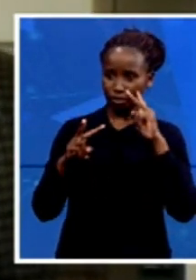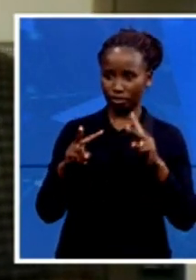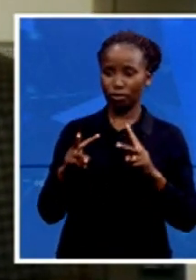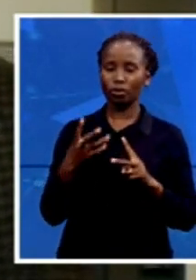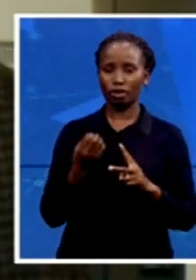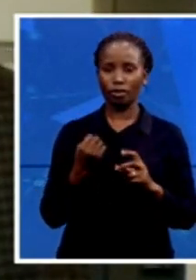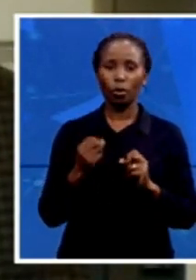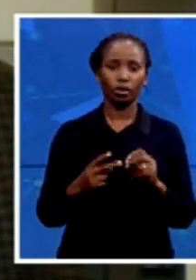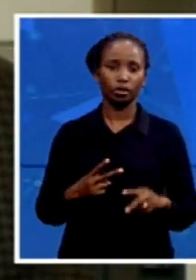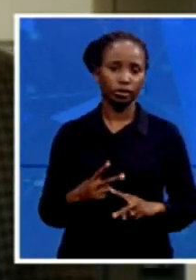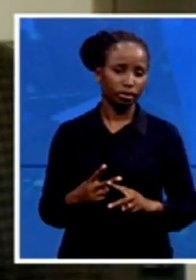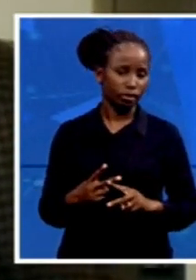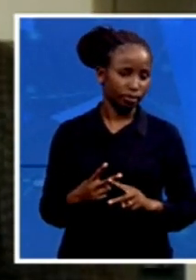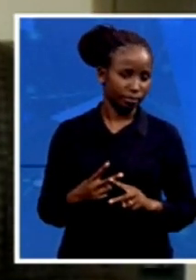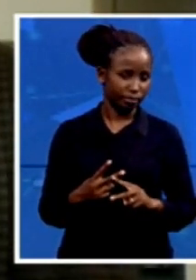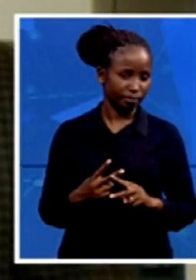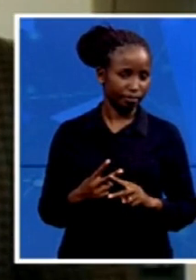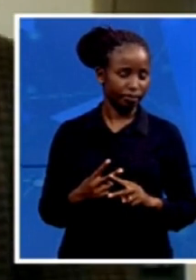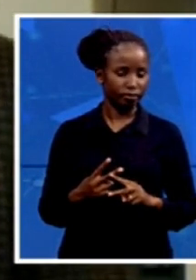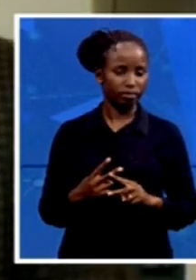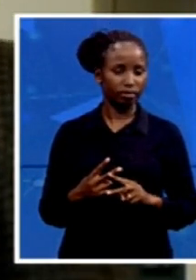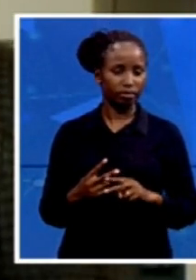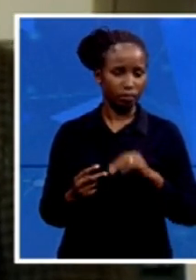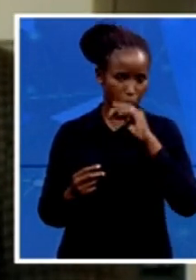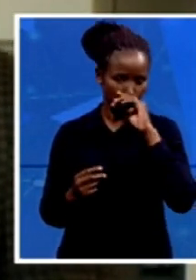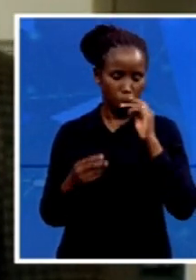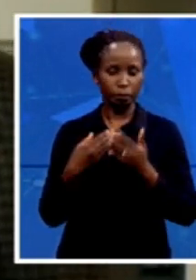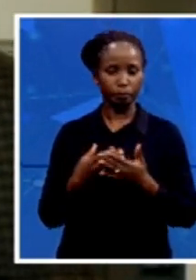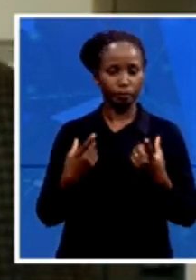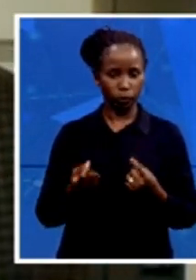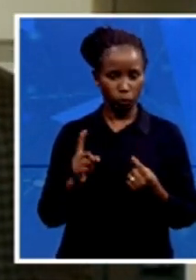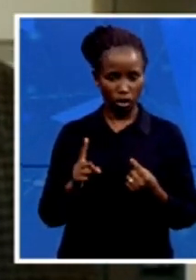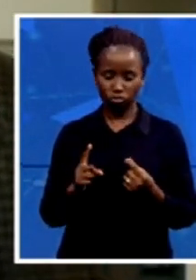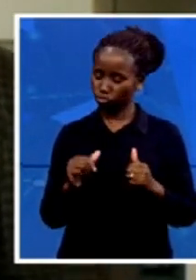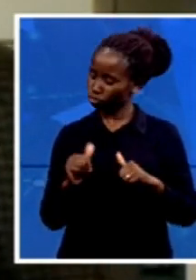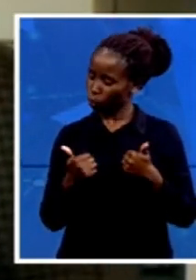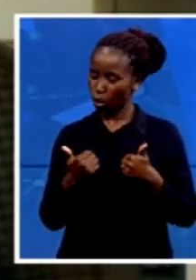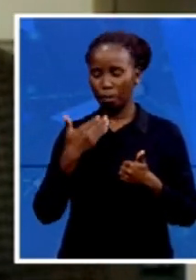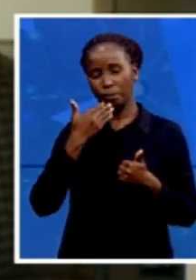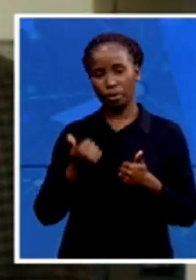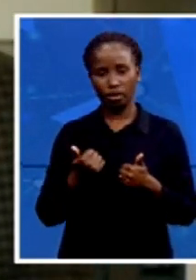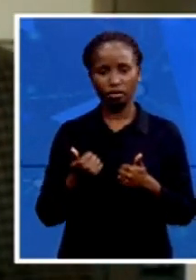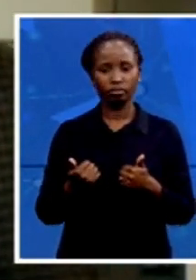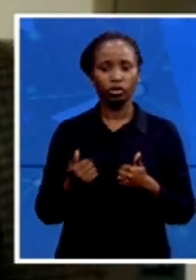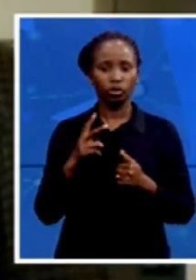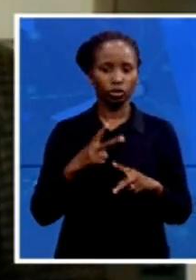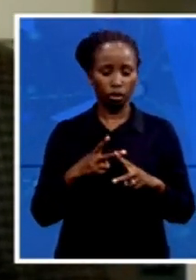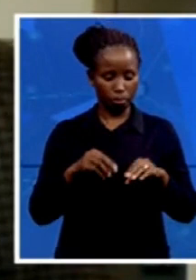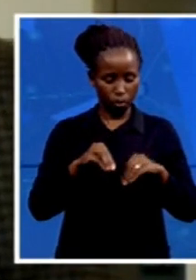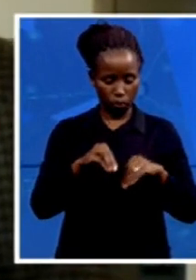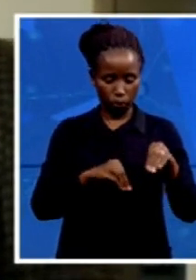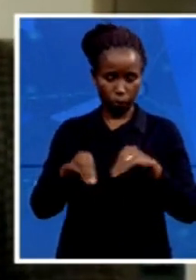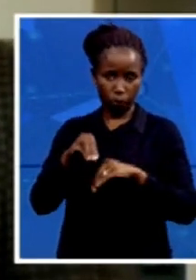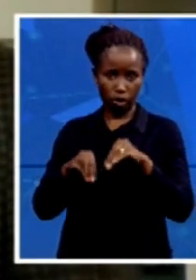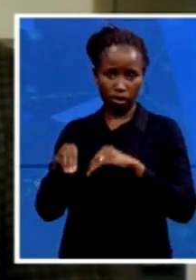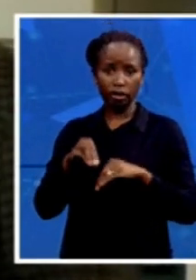magnification is quite significant, 10 times. A good range and free range of movements when one operates in deep ends, like in the pelvis.